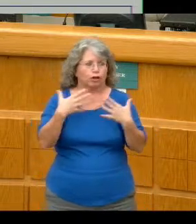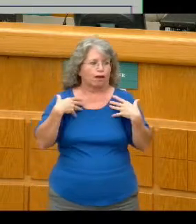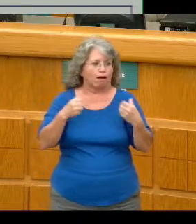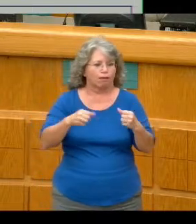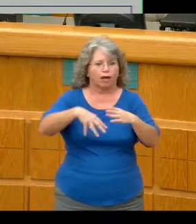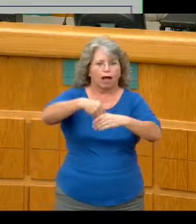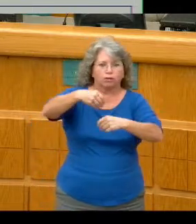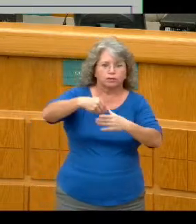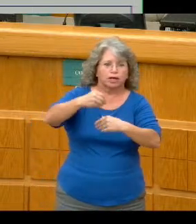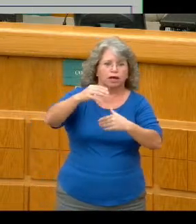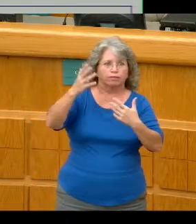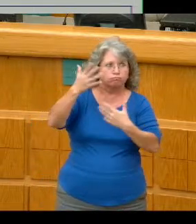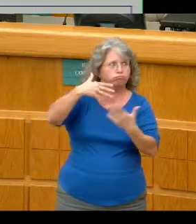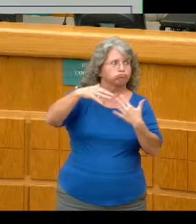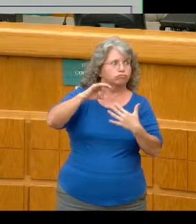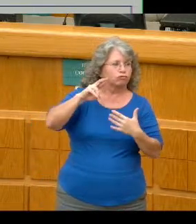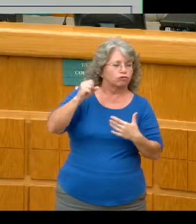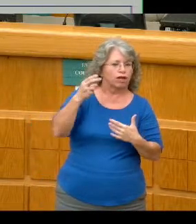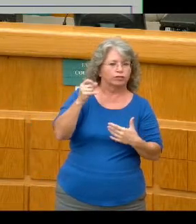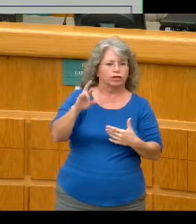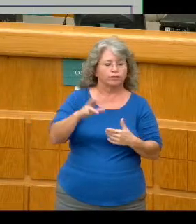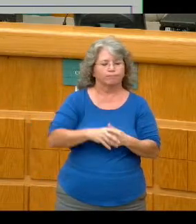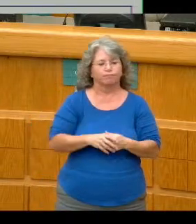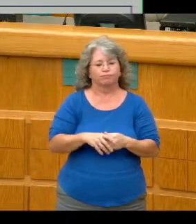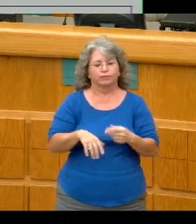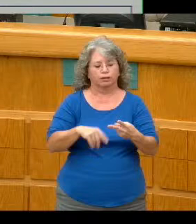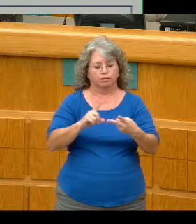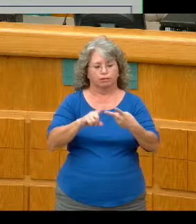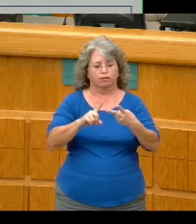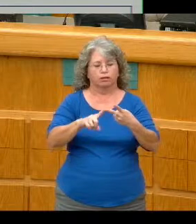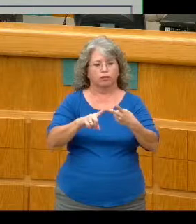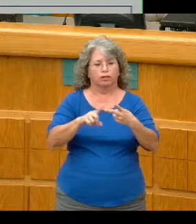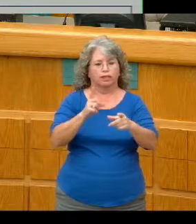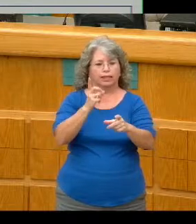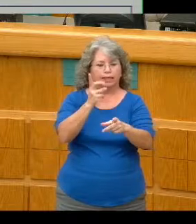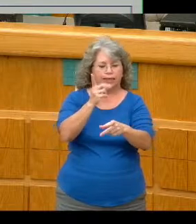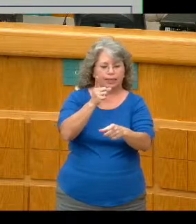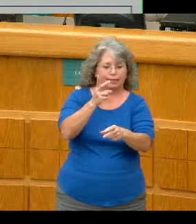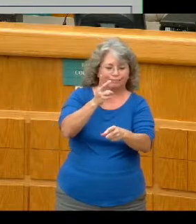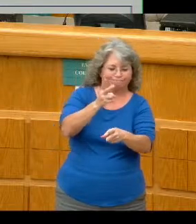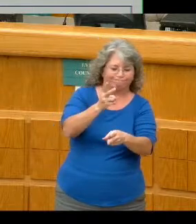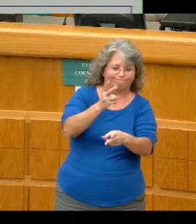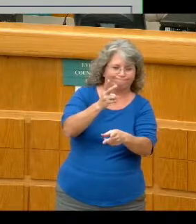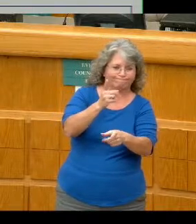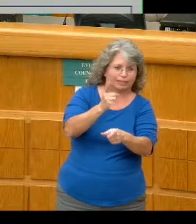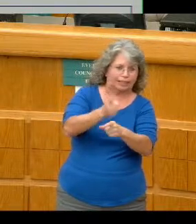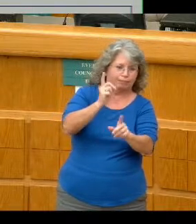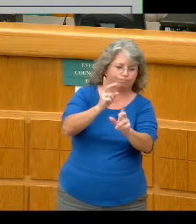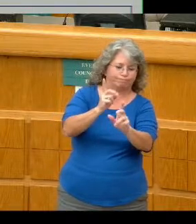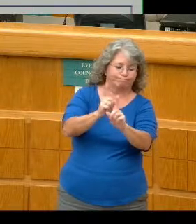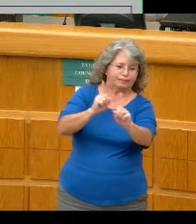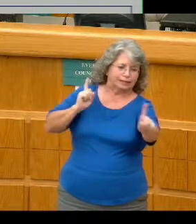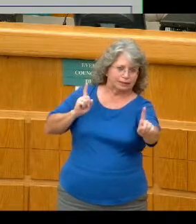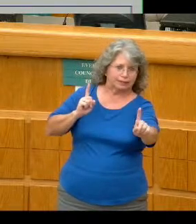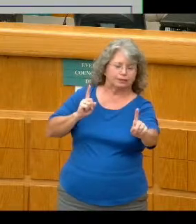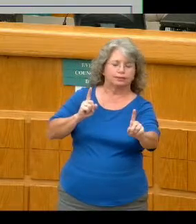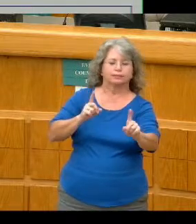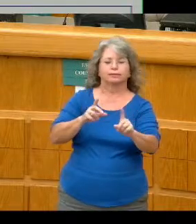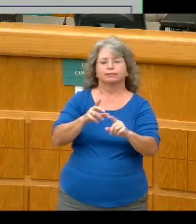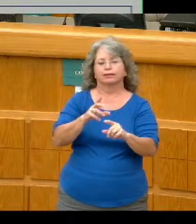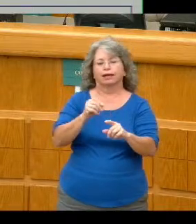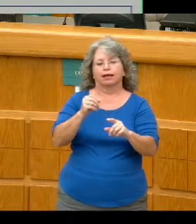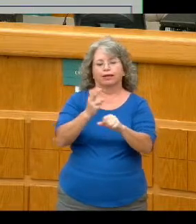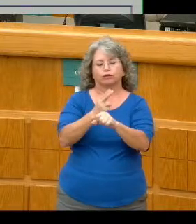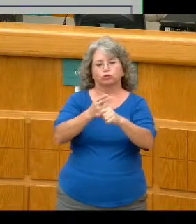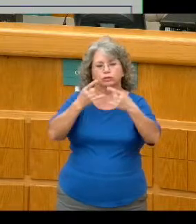go outside and get some fresh air. 2, social distancing and face coverings are important. Face coverings help stop the spread